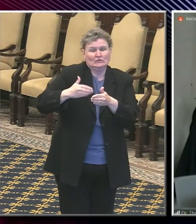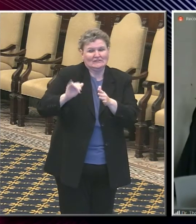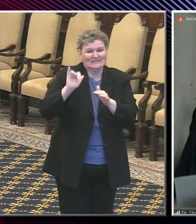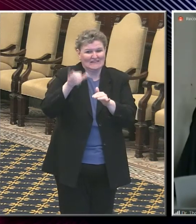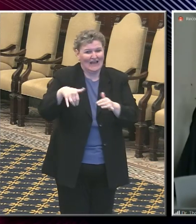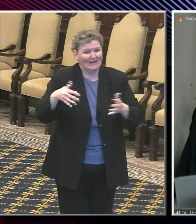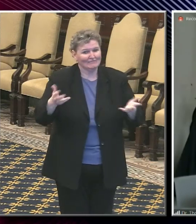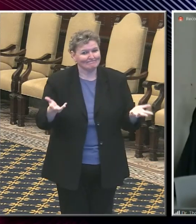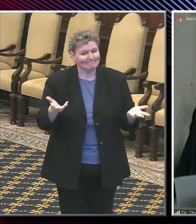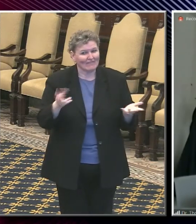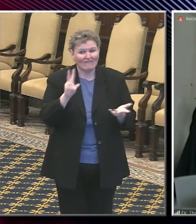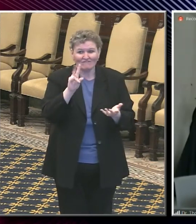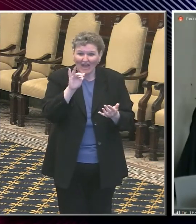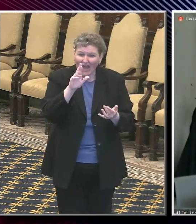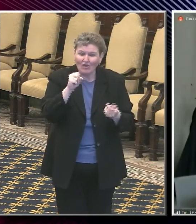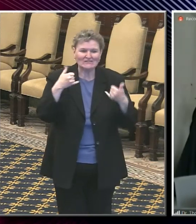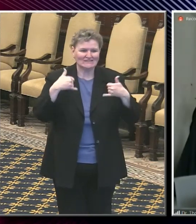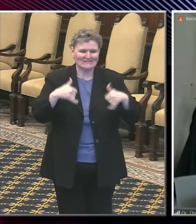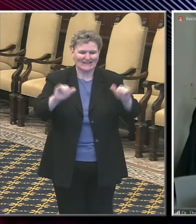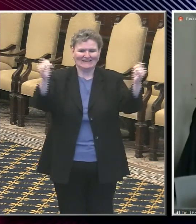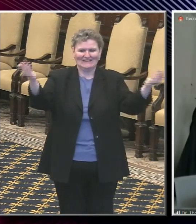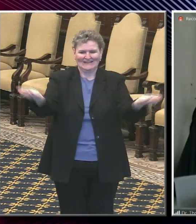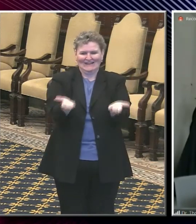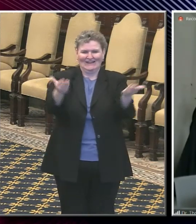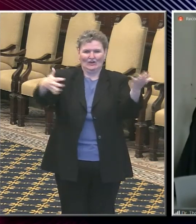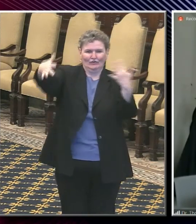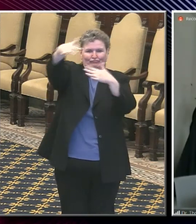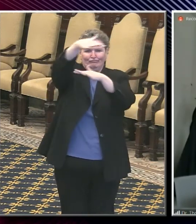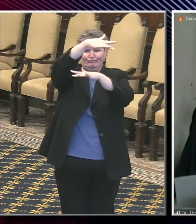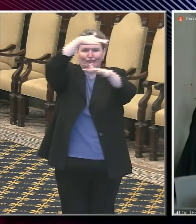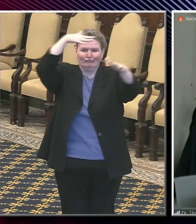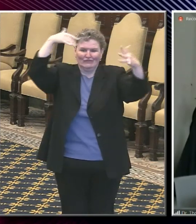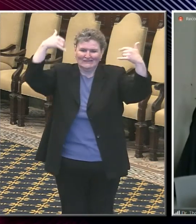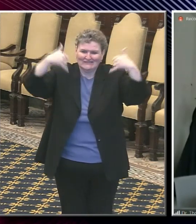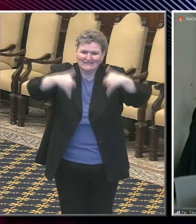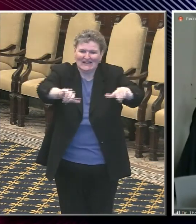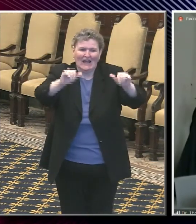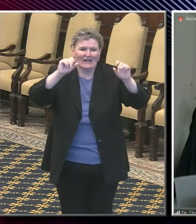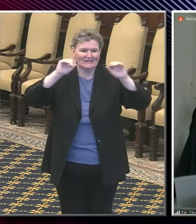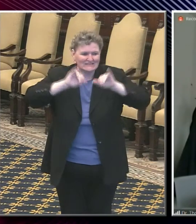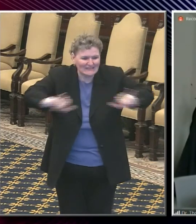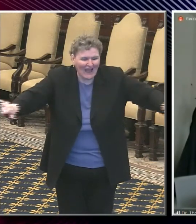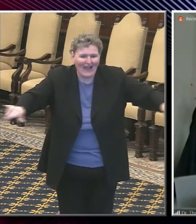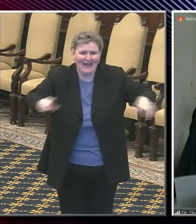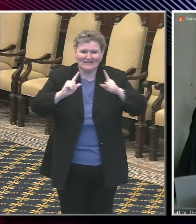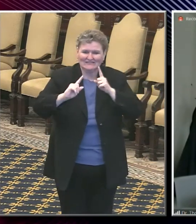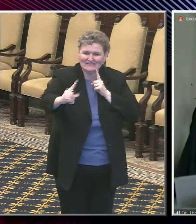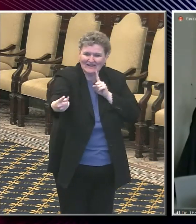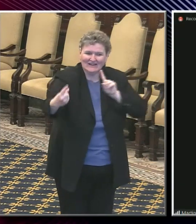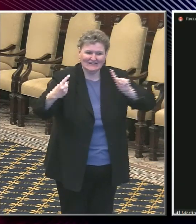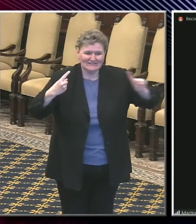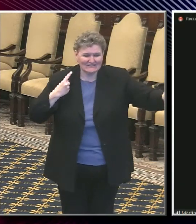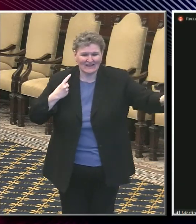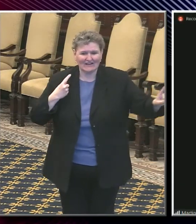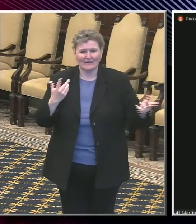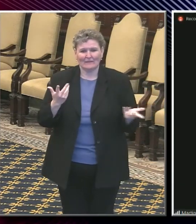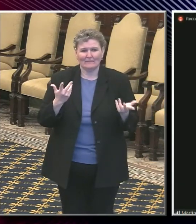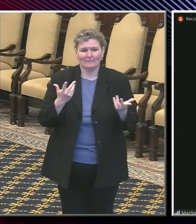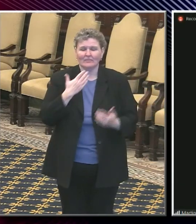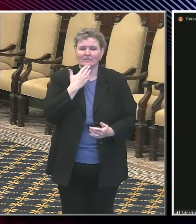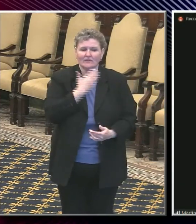line a little clearer, how it's not money, but it's supplies? We could have all the money in the world, and I can't buy enough of